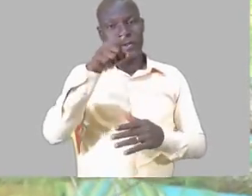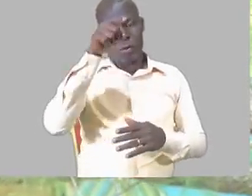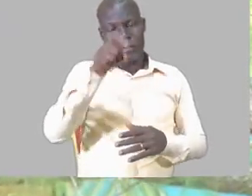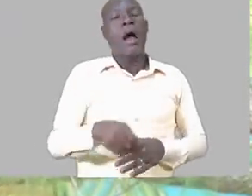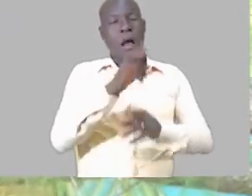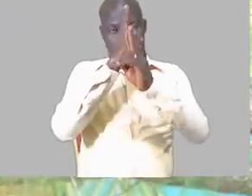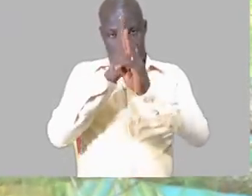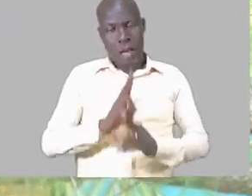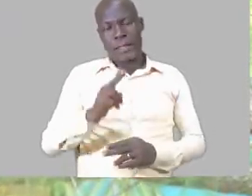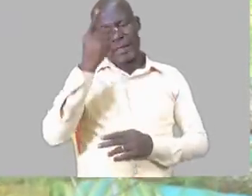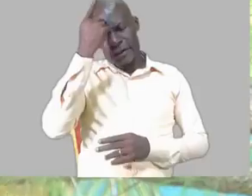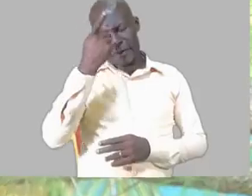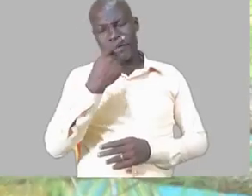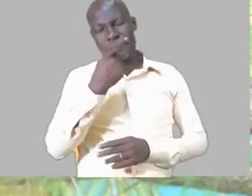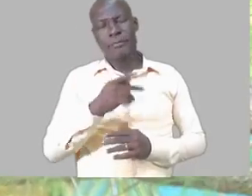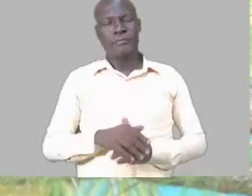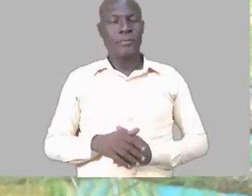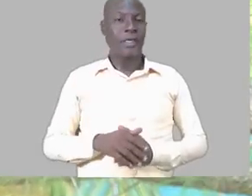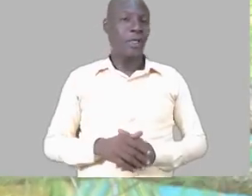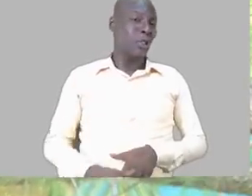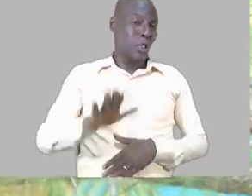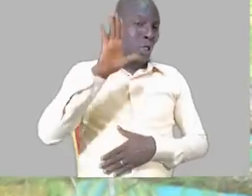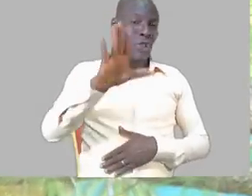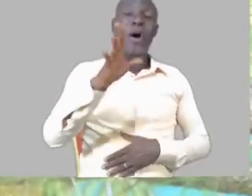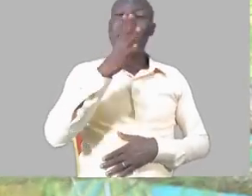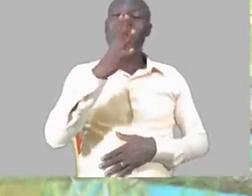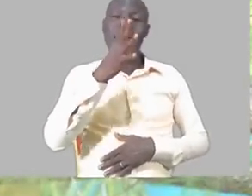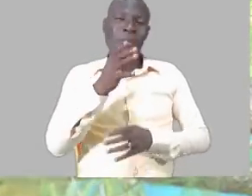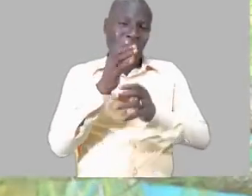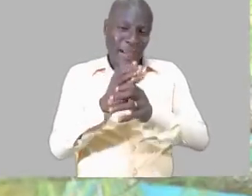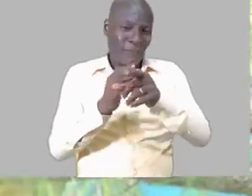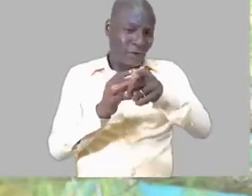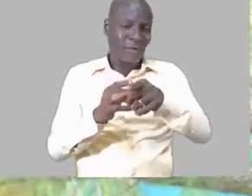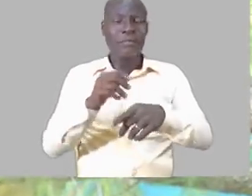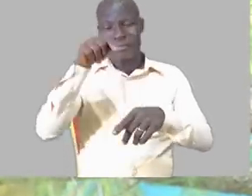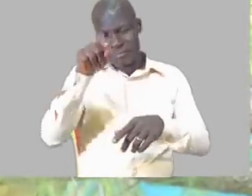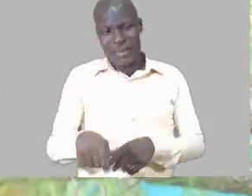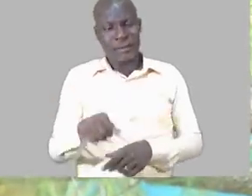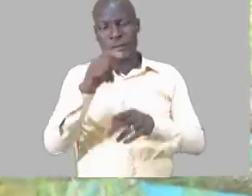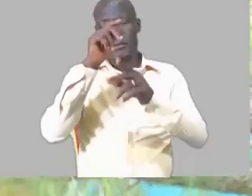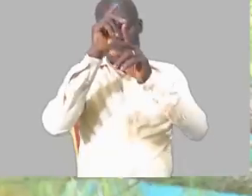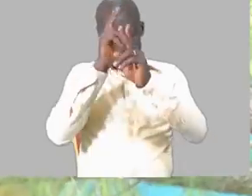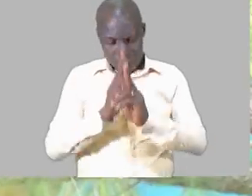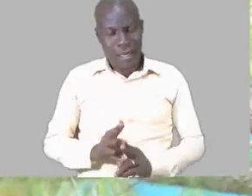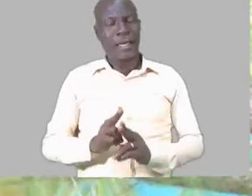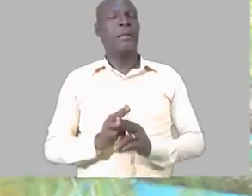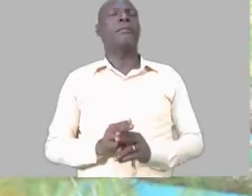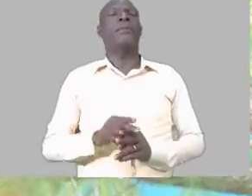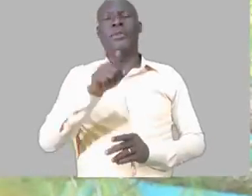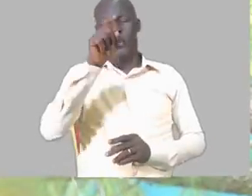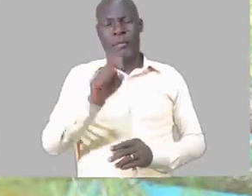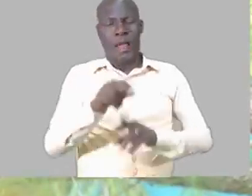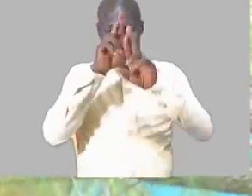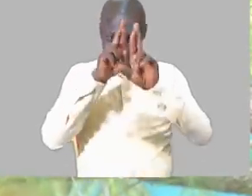honor her sa papa no a wetete ne mawure mu a wahwe wo no onyame dom wo a you